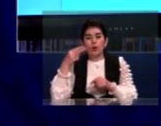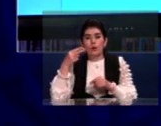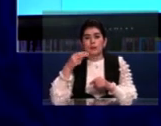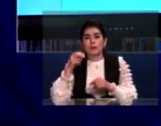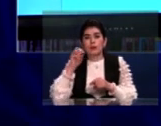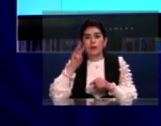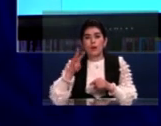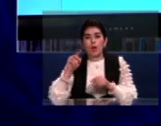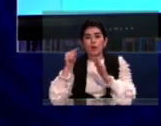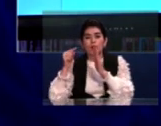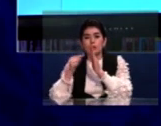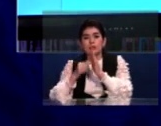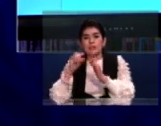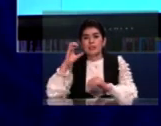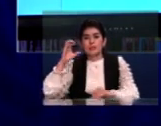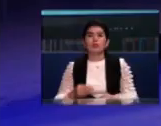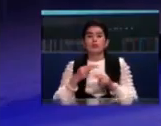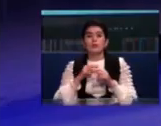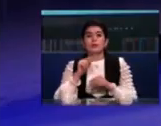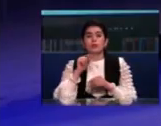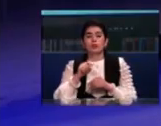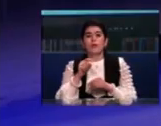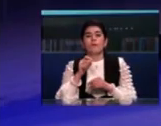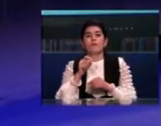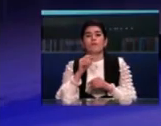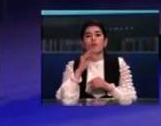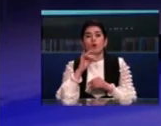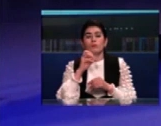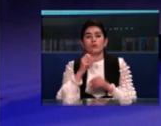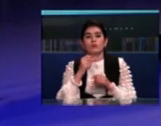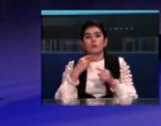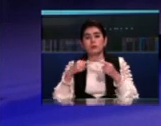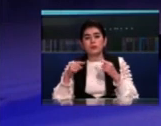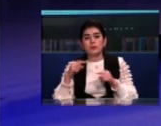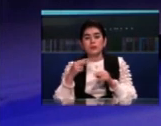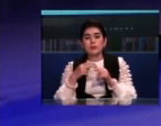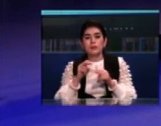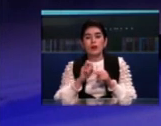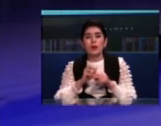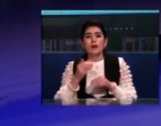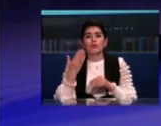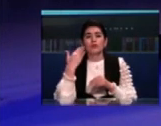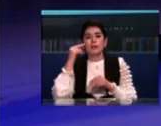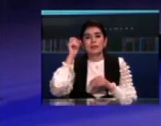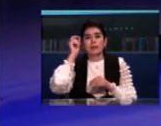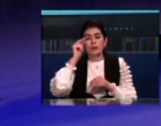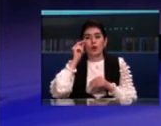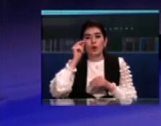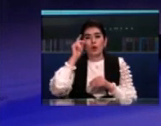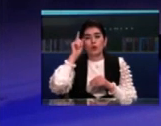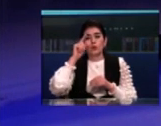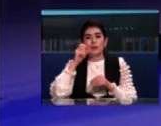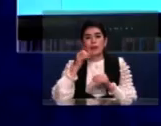m ko'paytirilgan s ga. Formulaga biroz o'zgartirishlar kiritamiz. O'tgan darsimizda